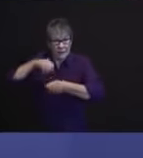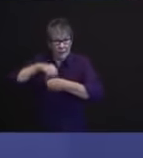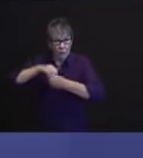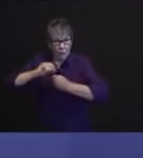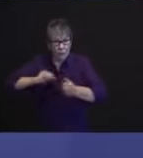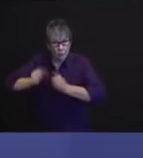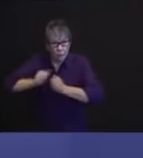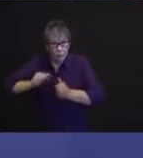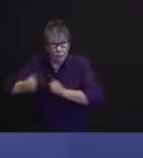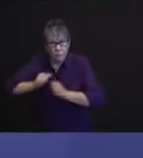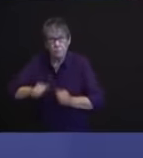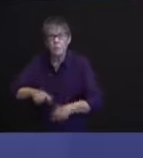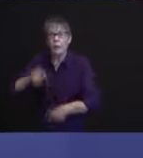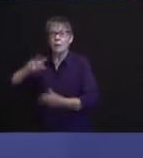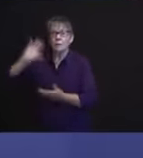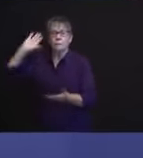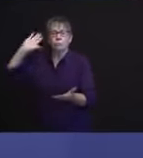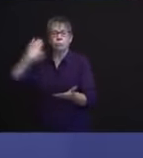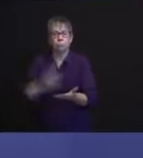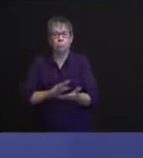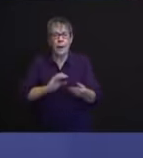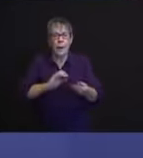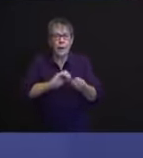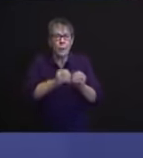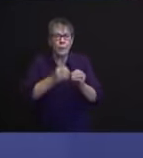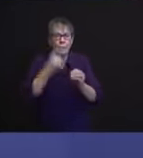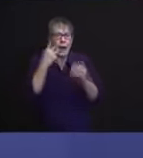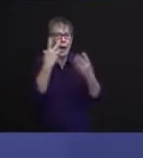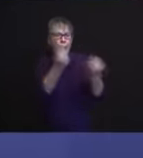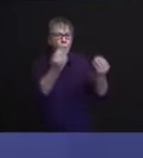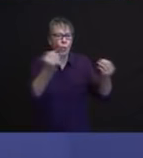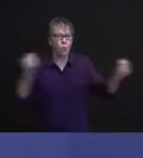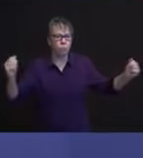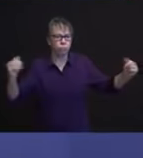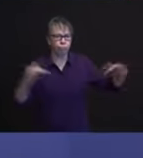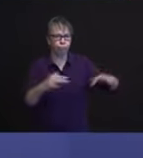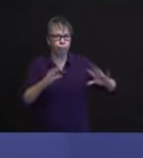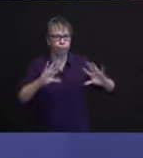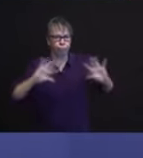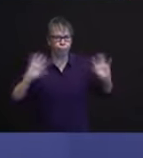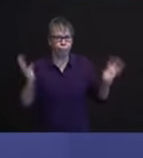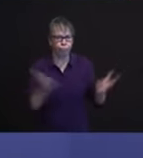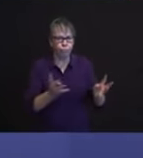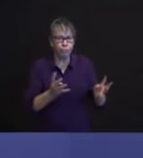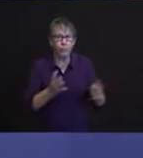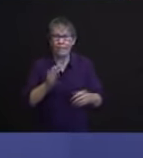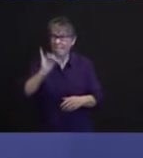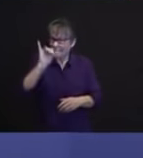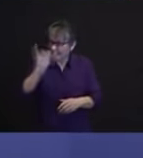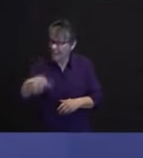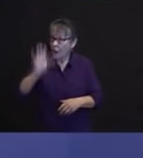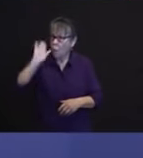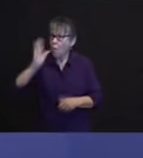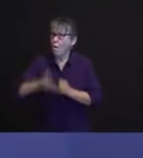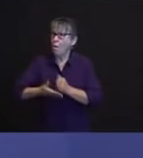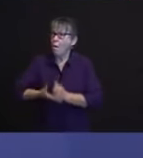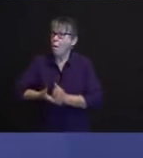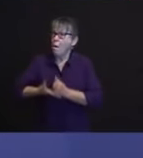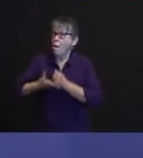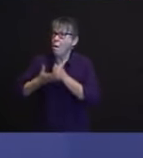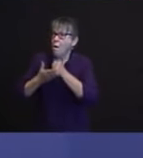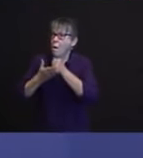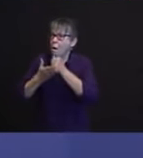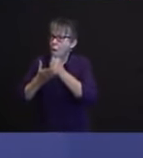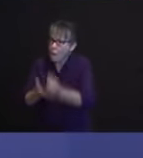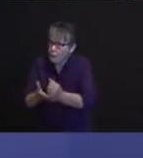mitigation aimed at slowing the spread of COVID-19 in our communities. Youth sports in particular has presented a challenge as we have seen a number of